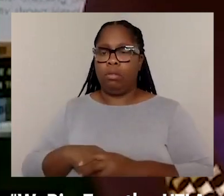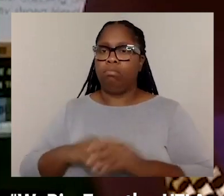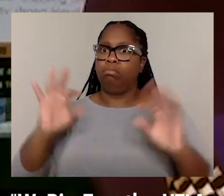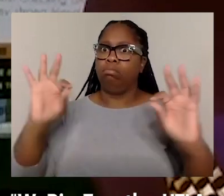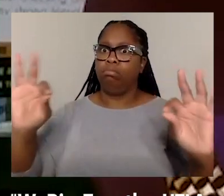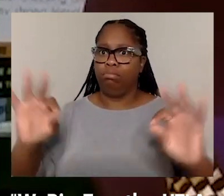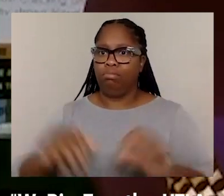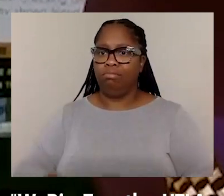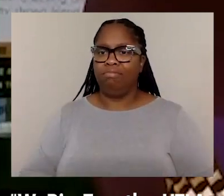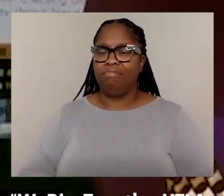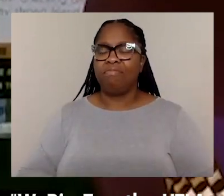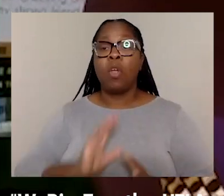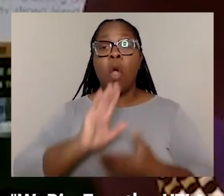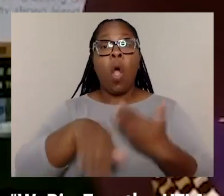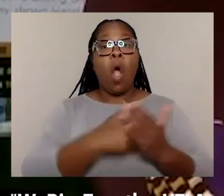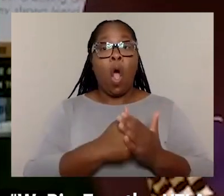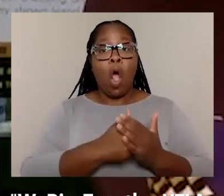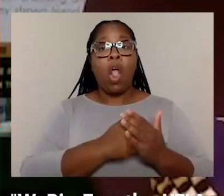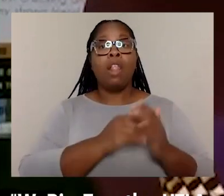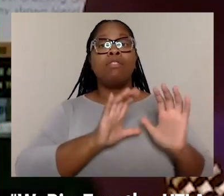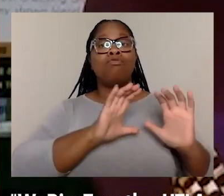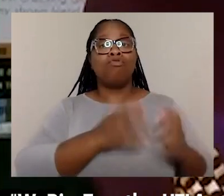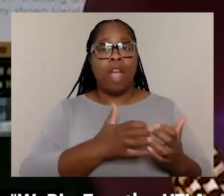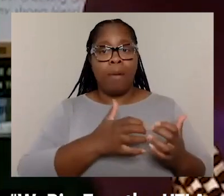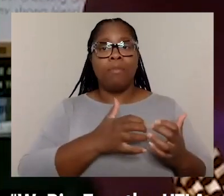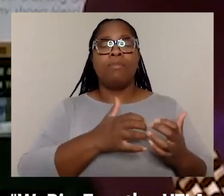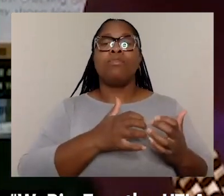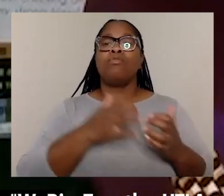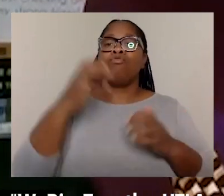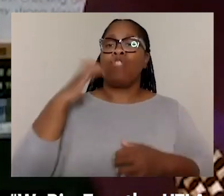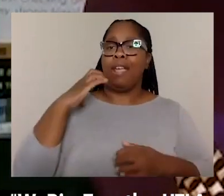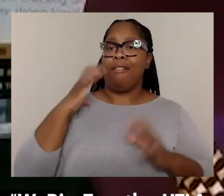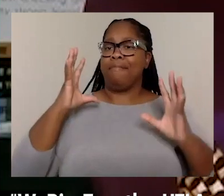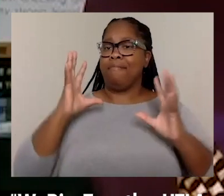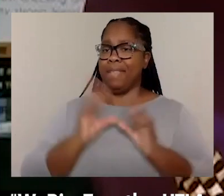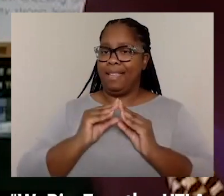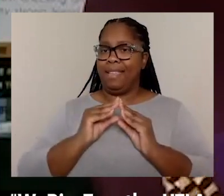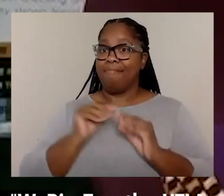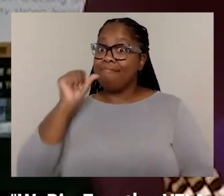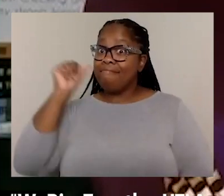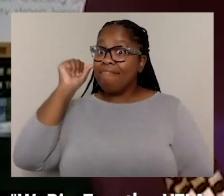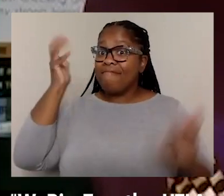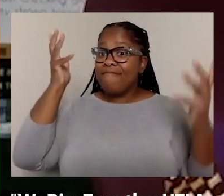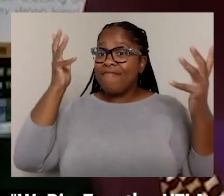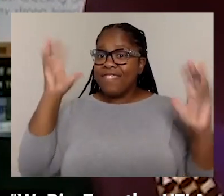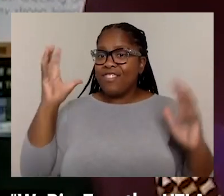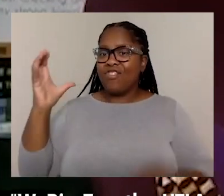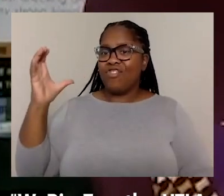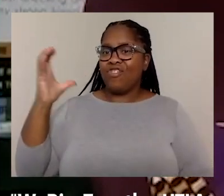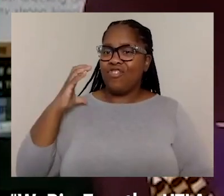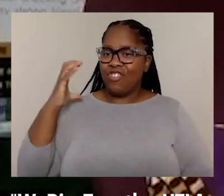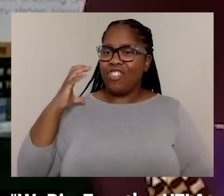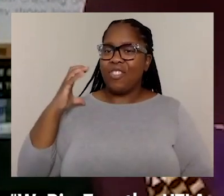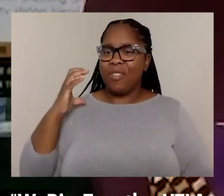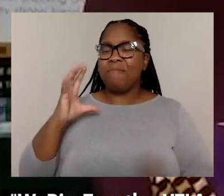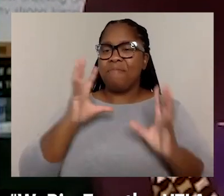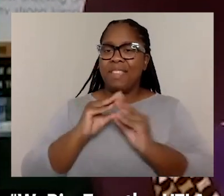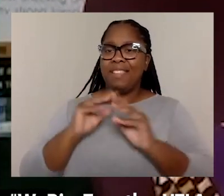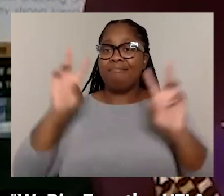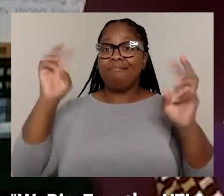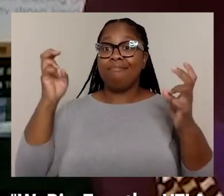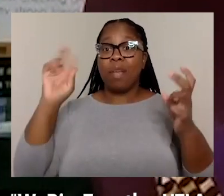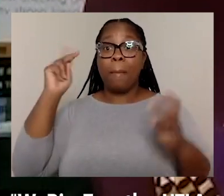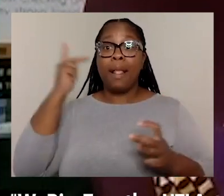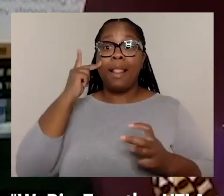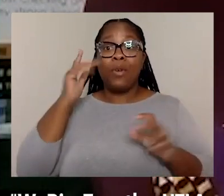All chapter chair meeting. Yesterday, we had our chapter chair meeting entitled Political